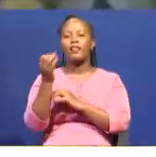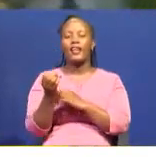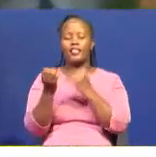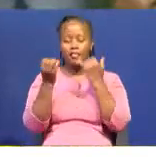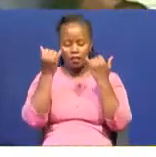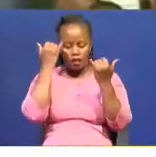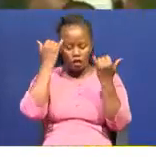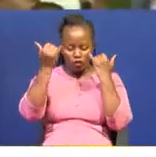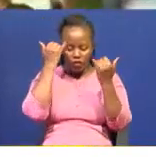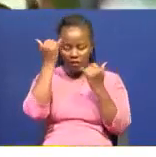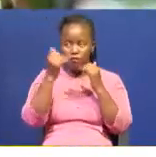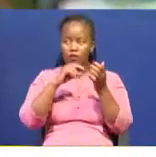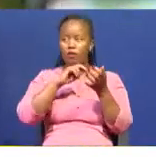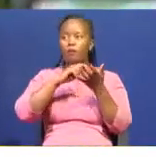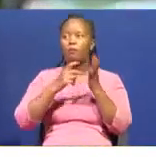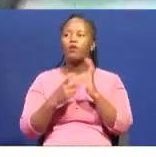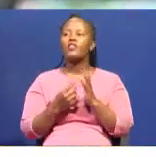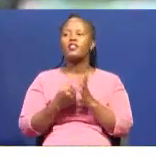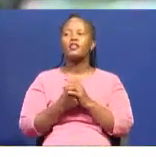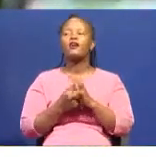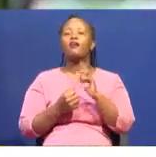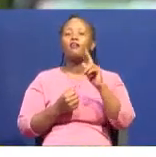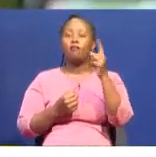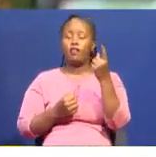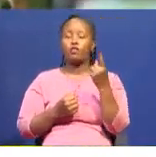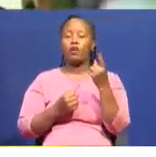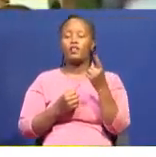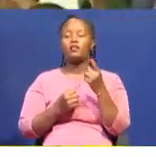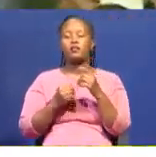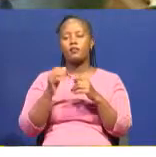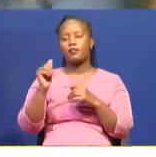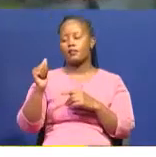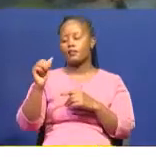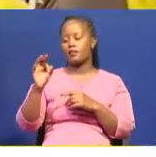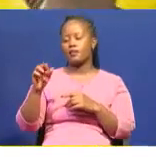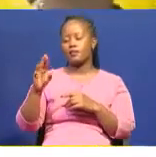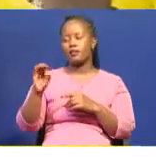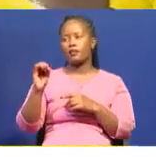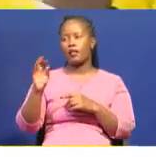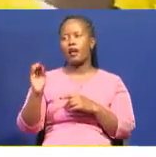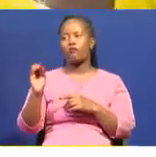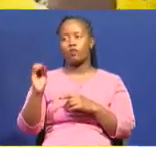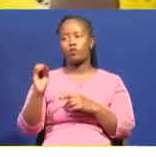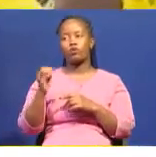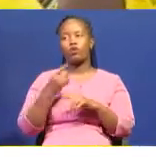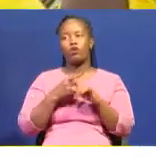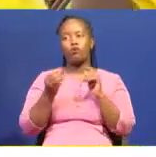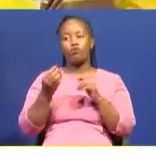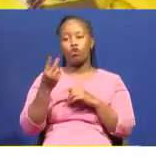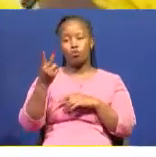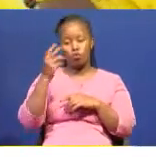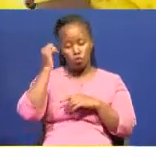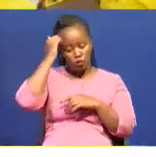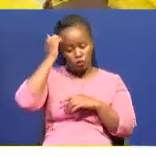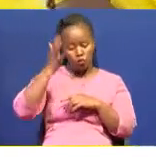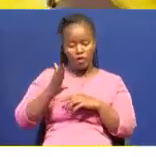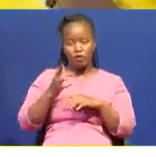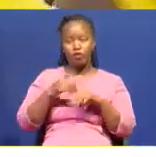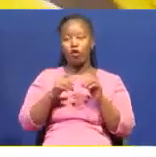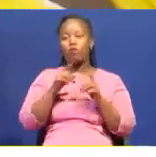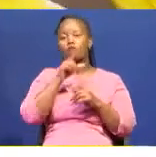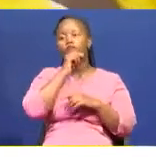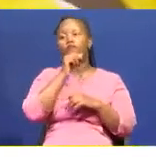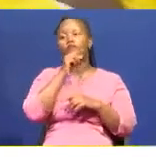them was AfroChain, developed by Kwon Lual Ajok and Ian Mwadilo from Nova Pioneer Boys High